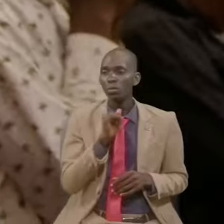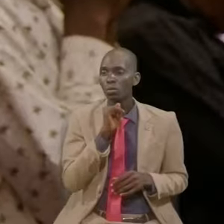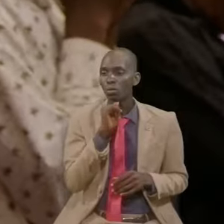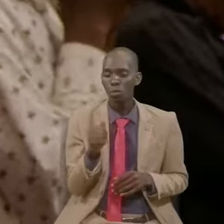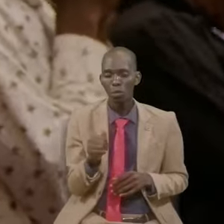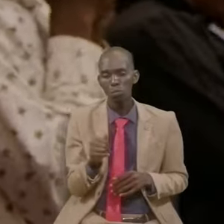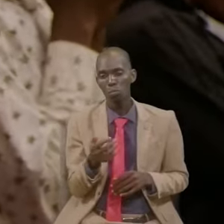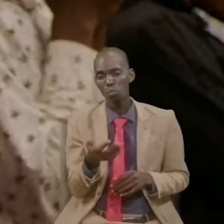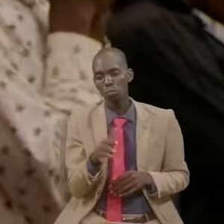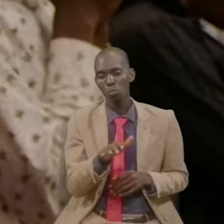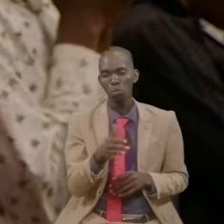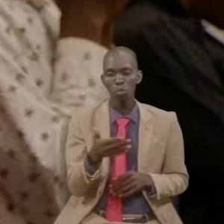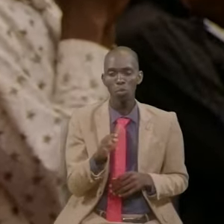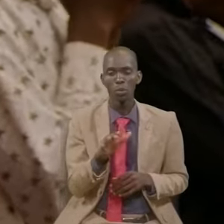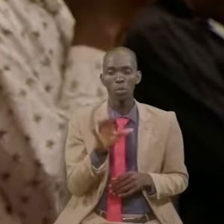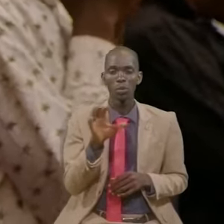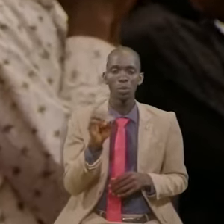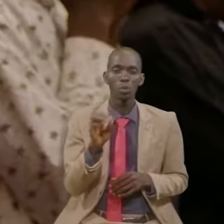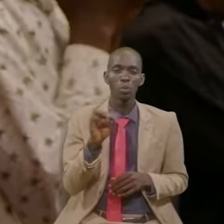uncompromising.